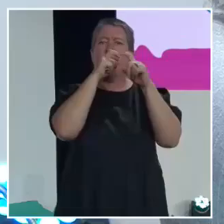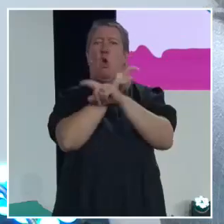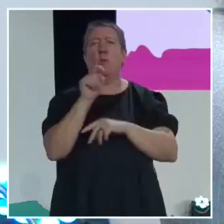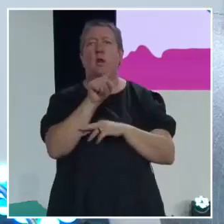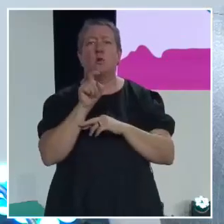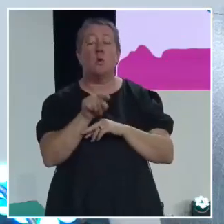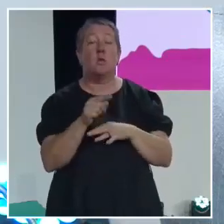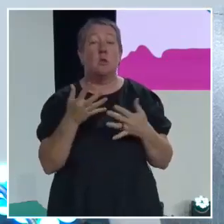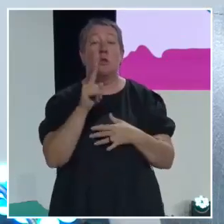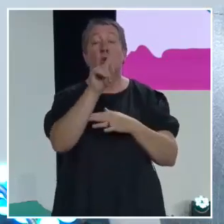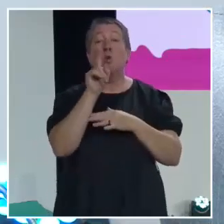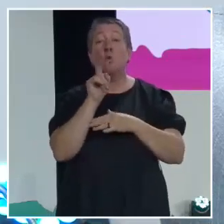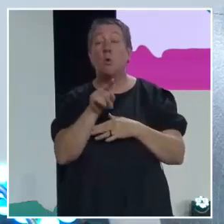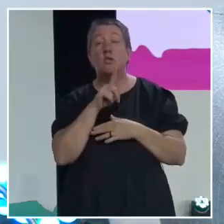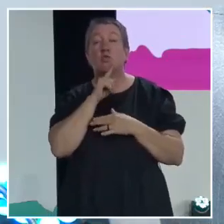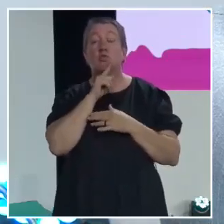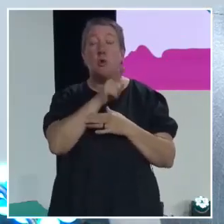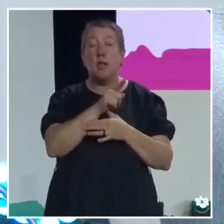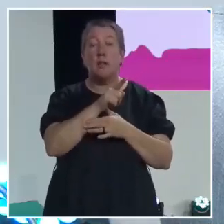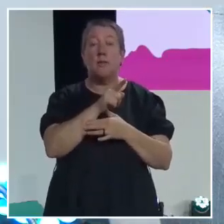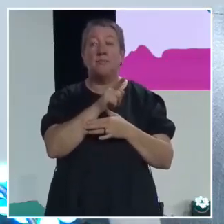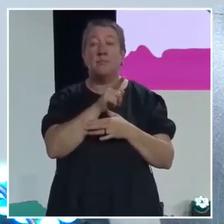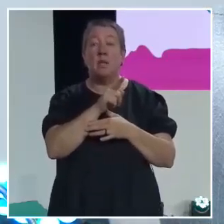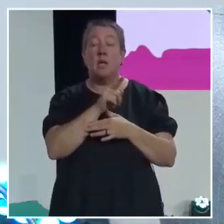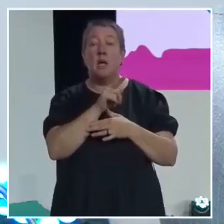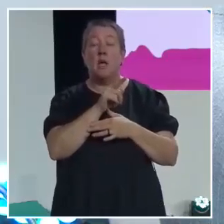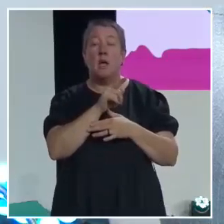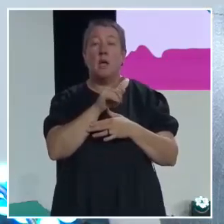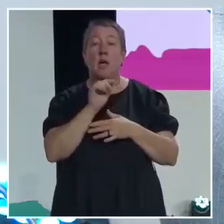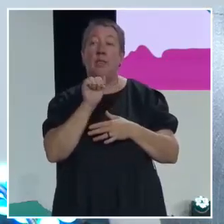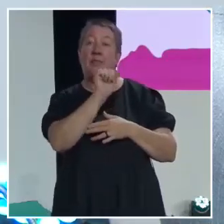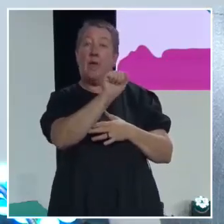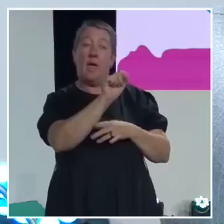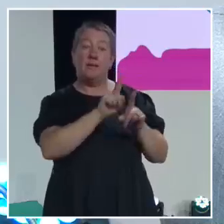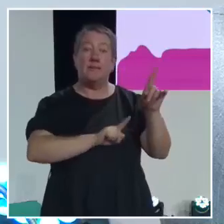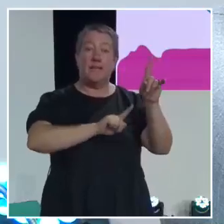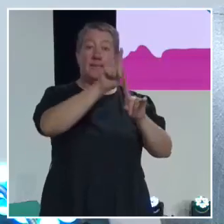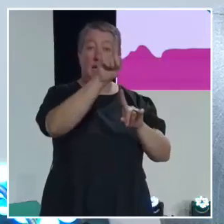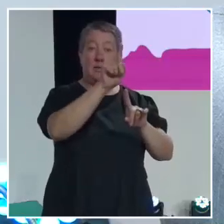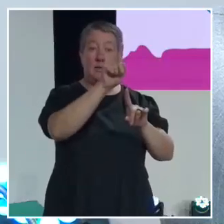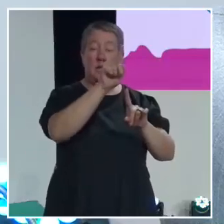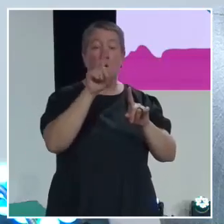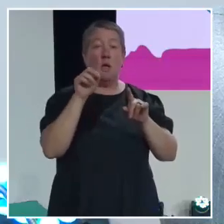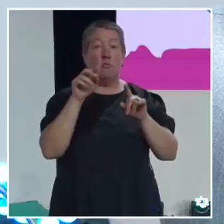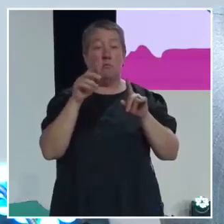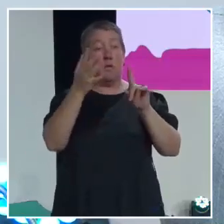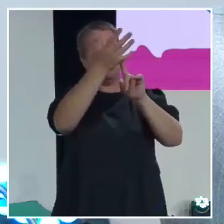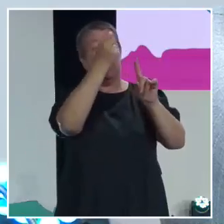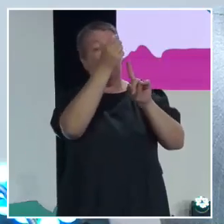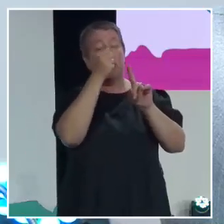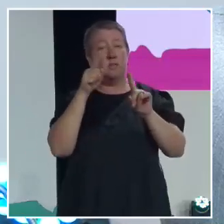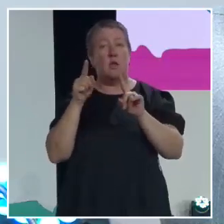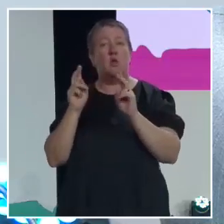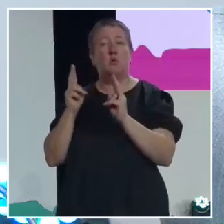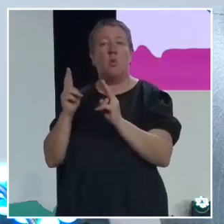And the question is really, is their mark of success the same as that of a commercial bank? I think we